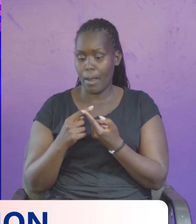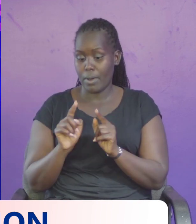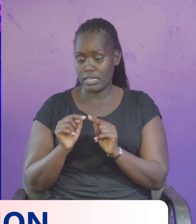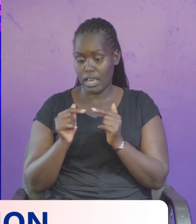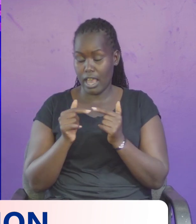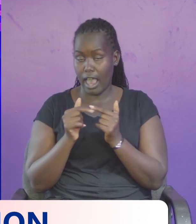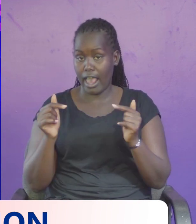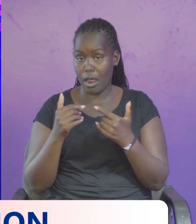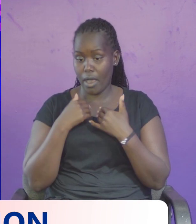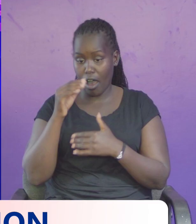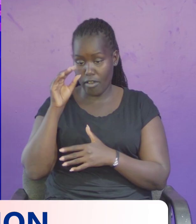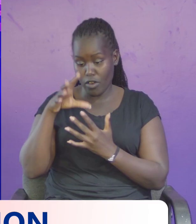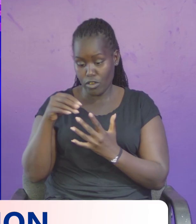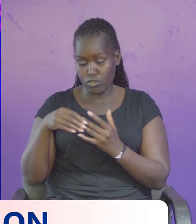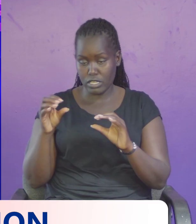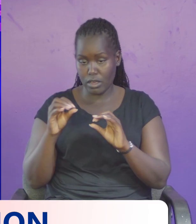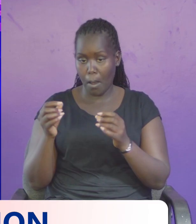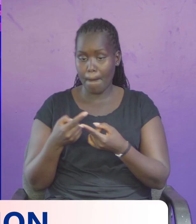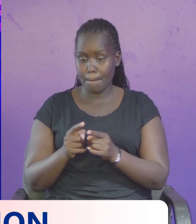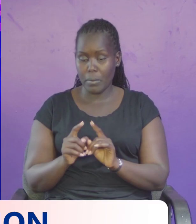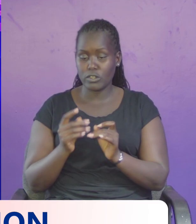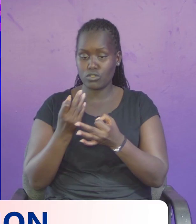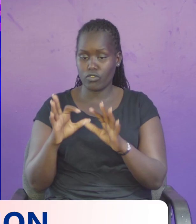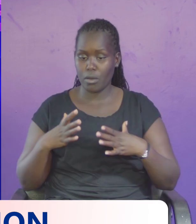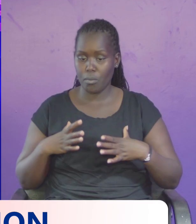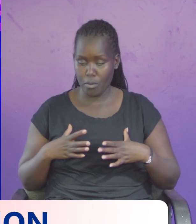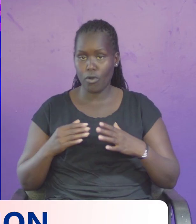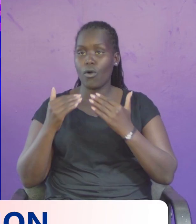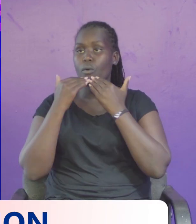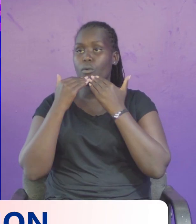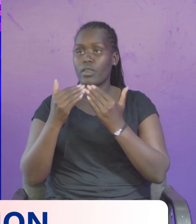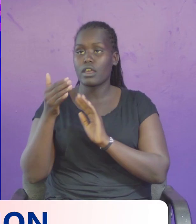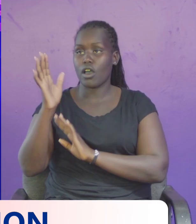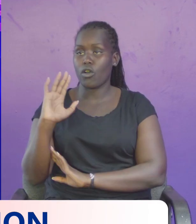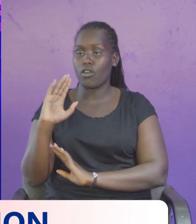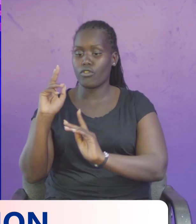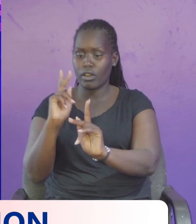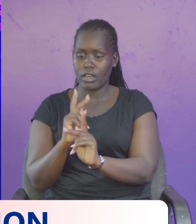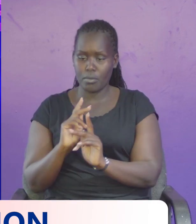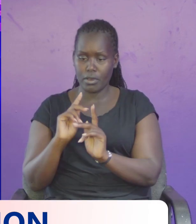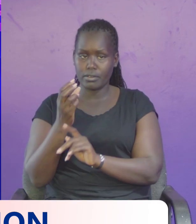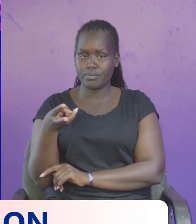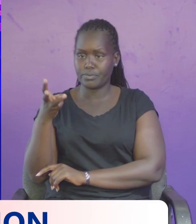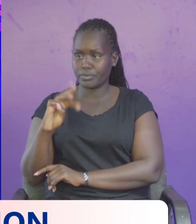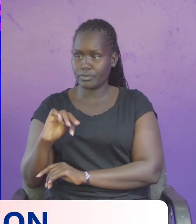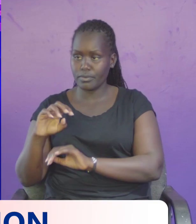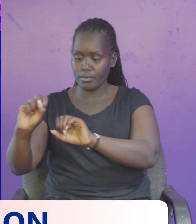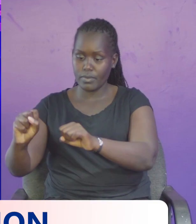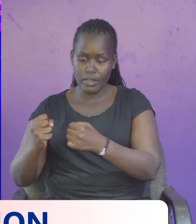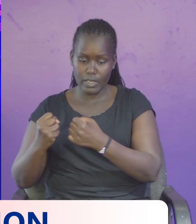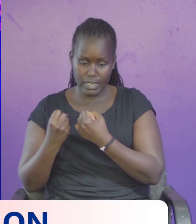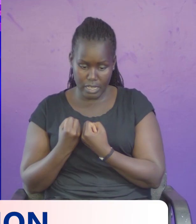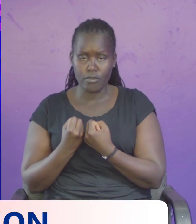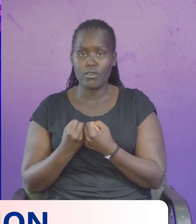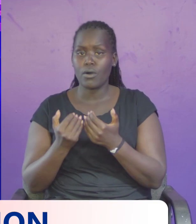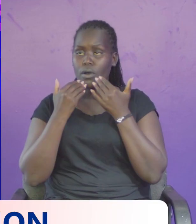but to just let people be at peace. So we thank God for having kept them safe. We thank God for having brought